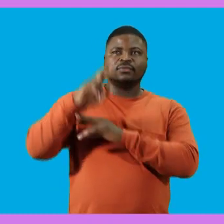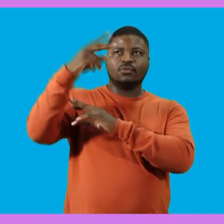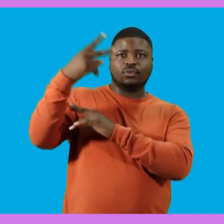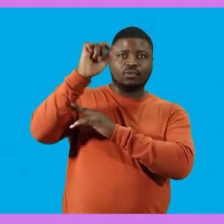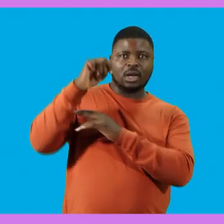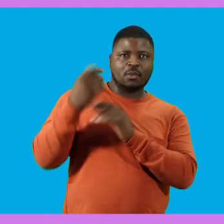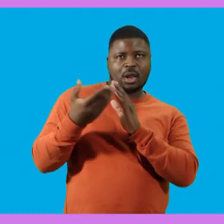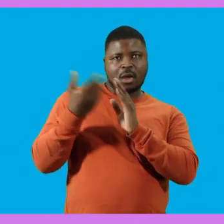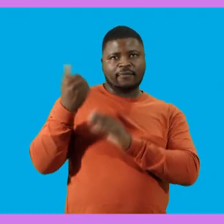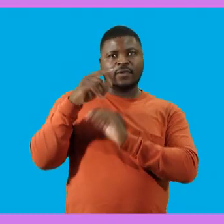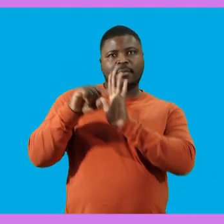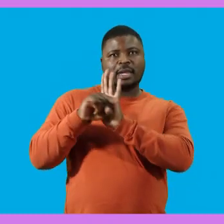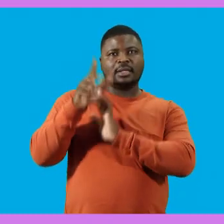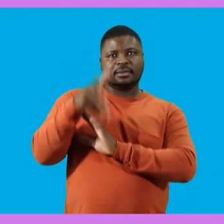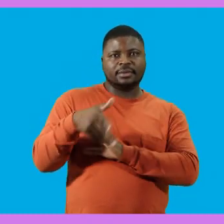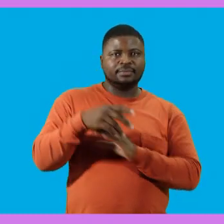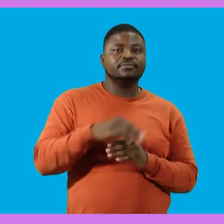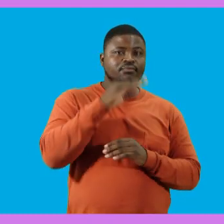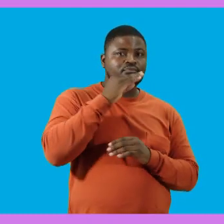6 times 4